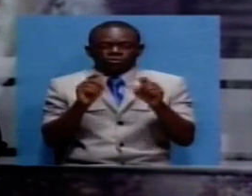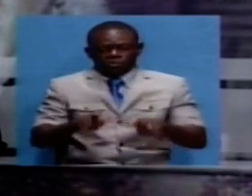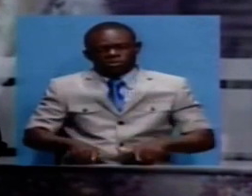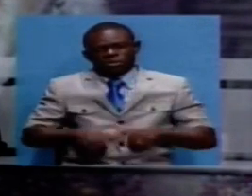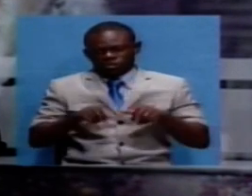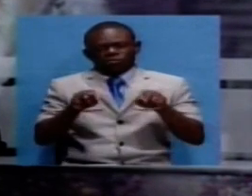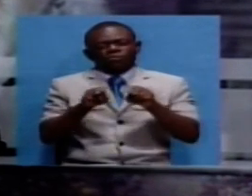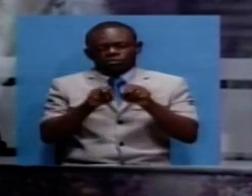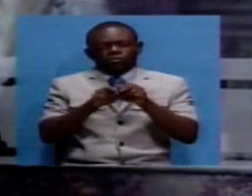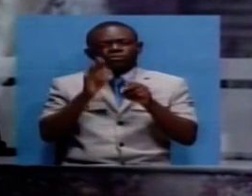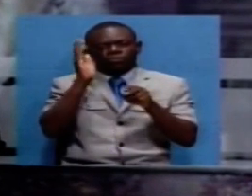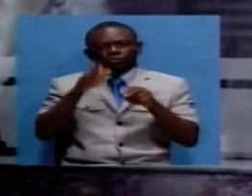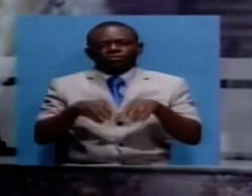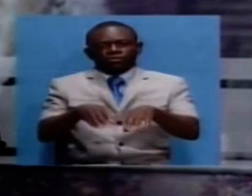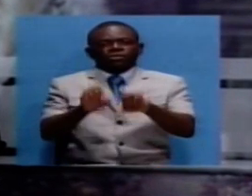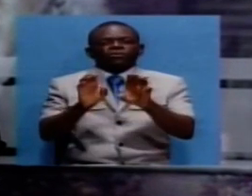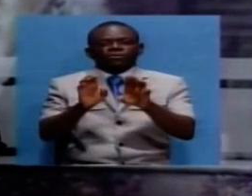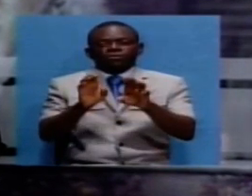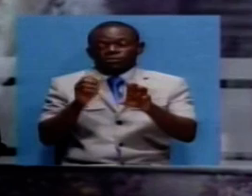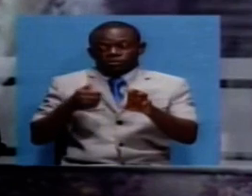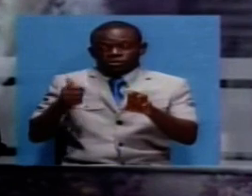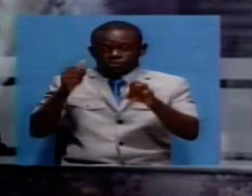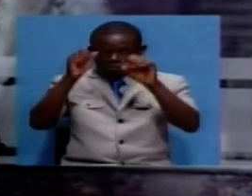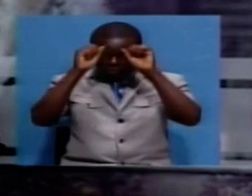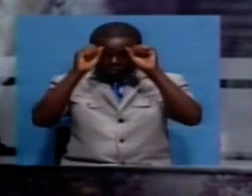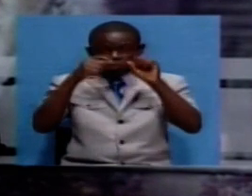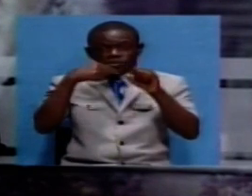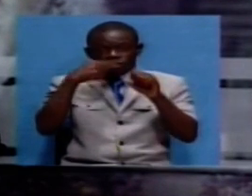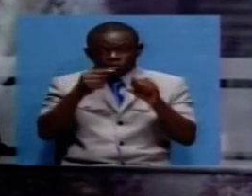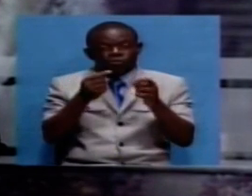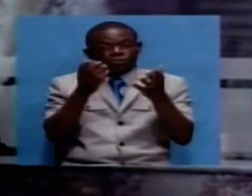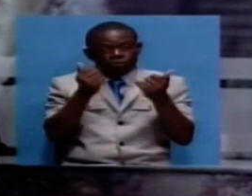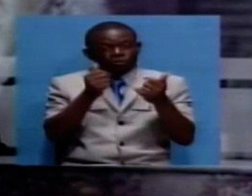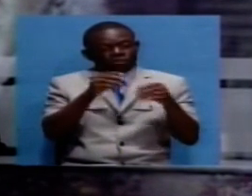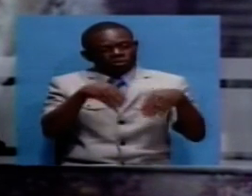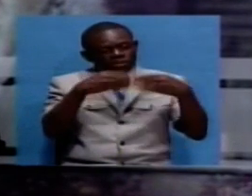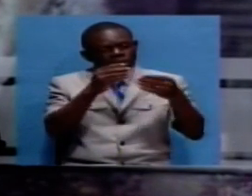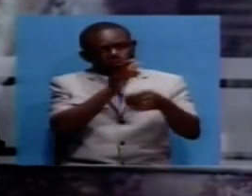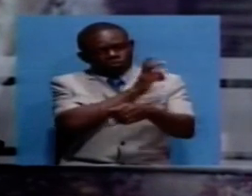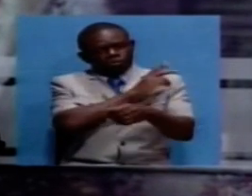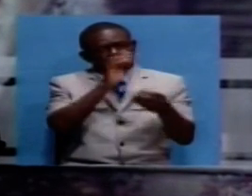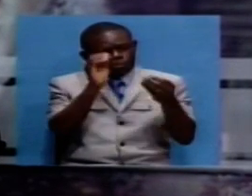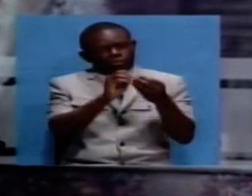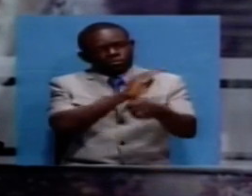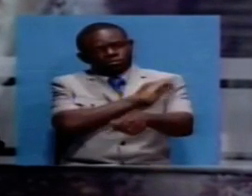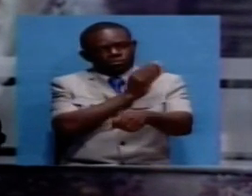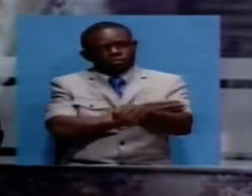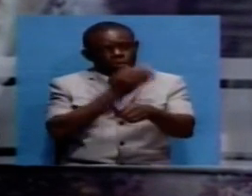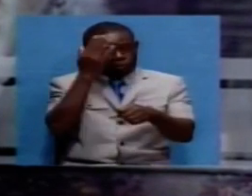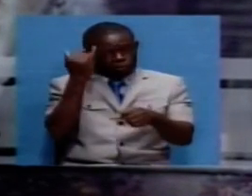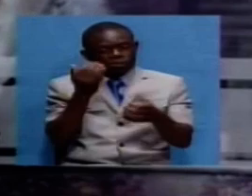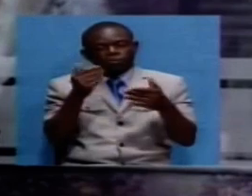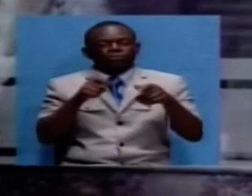the measures are meant to help maintain law and order and safeguard national security. President Lungu says the measures